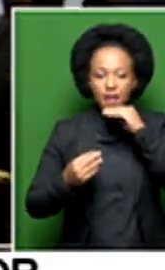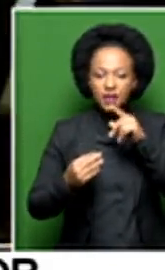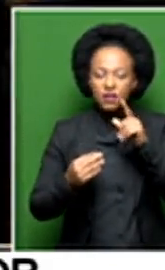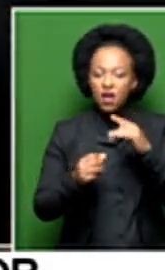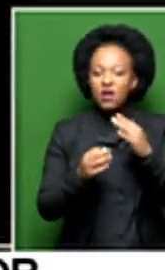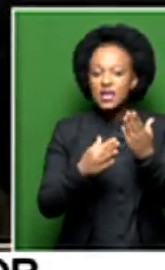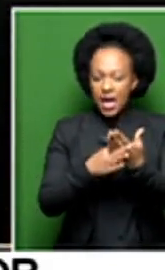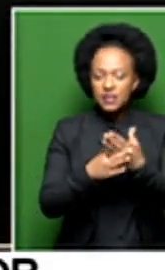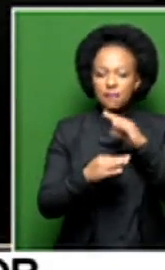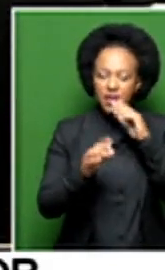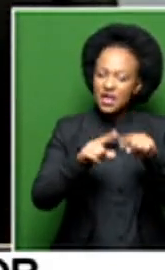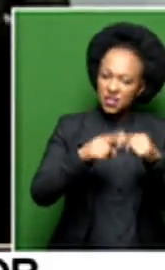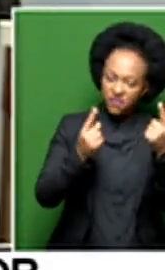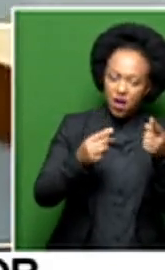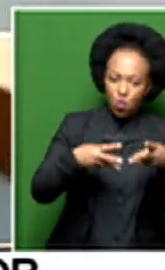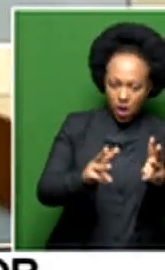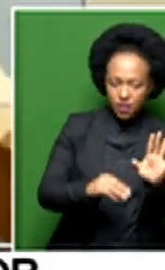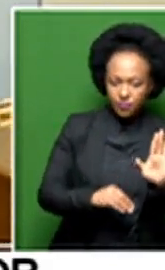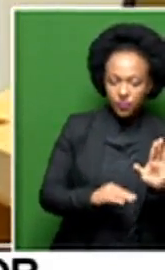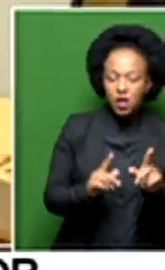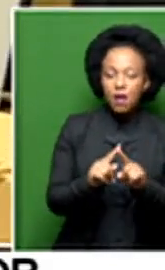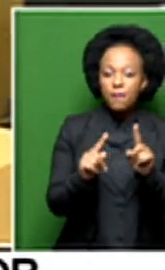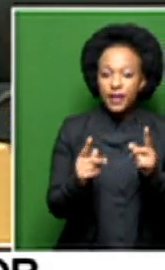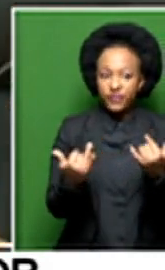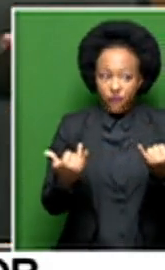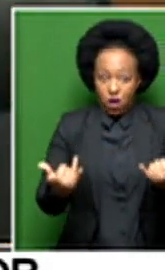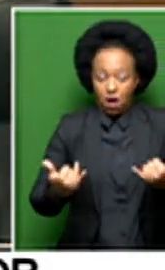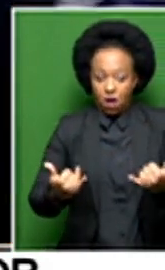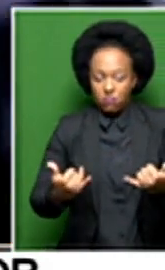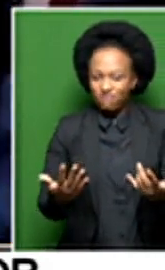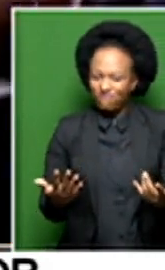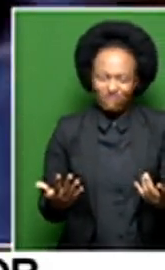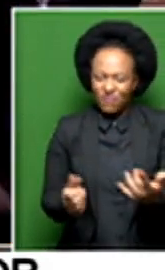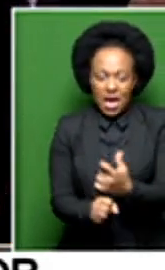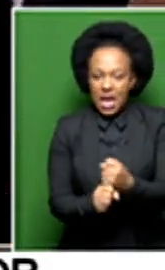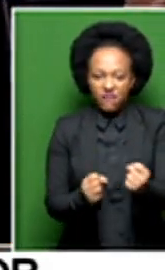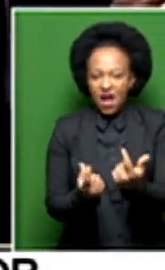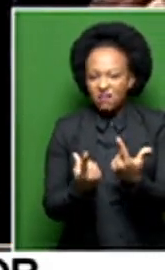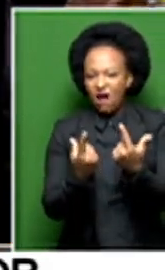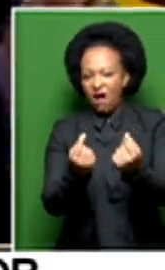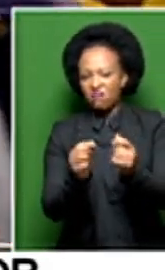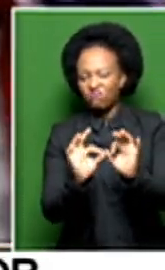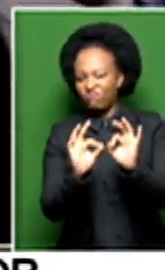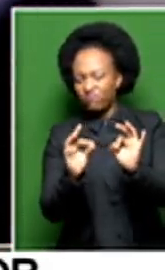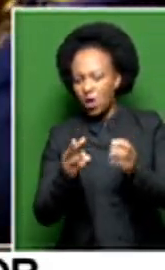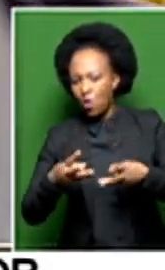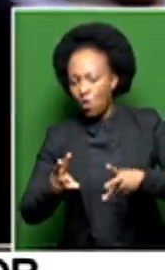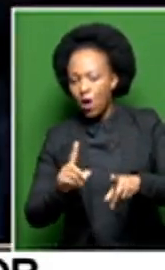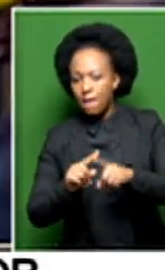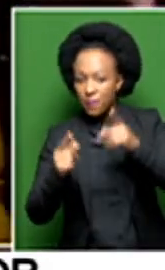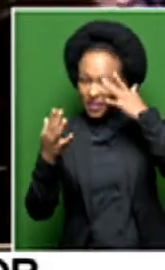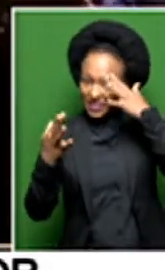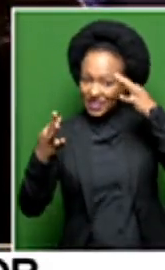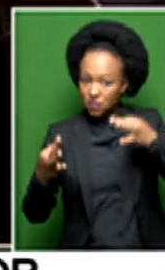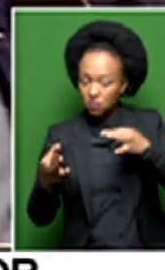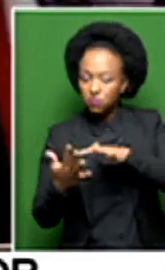case takes on a different colour. But we are convinced that this was not done and that the record of the decision